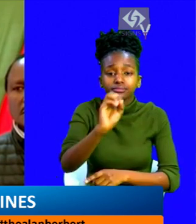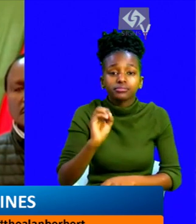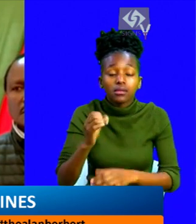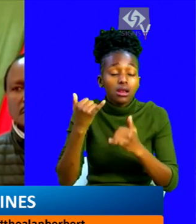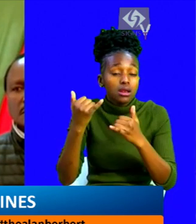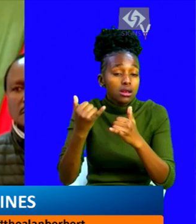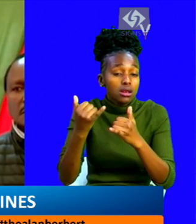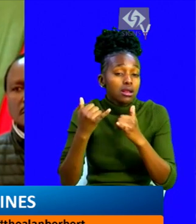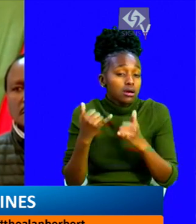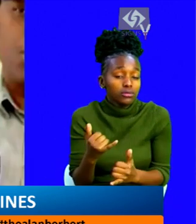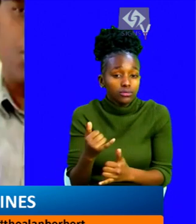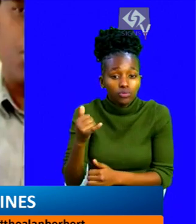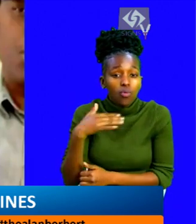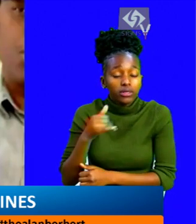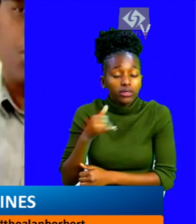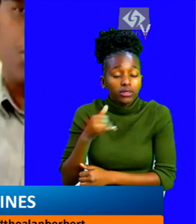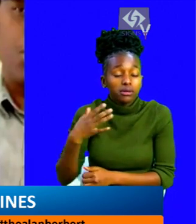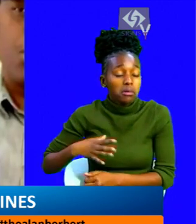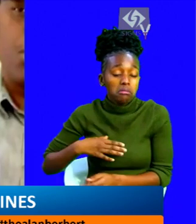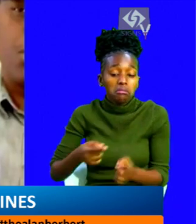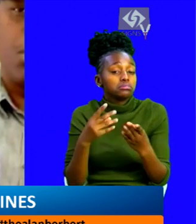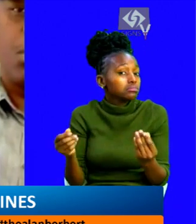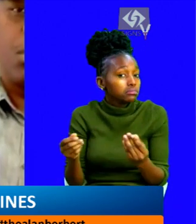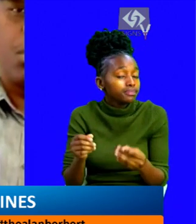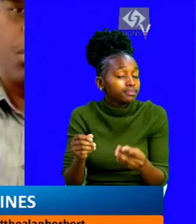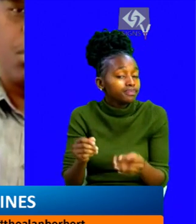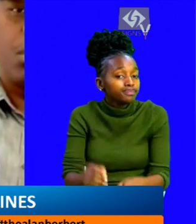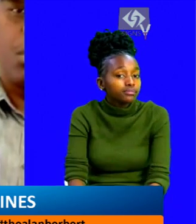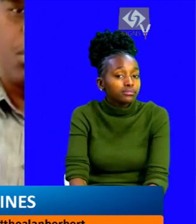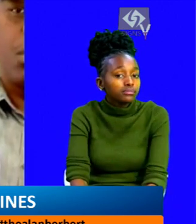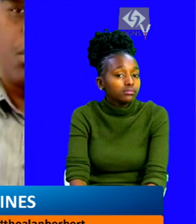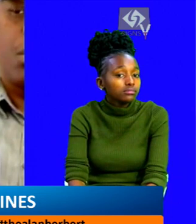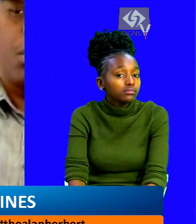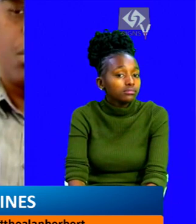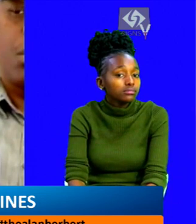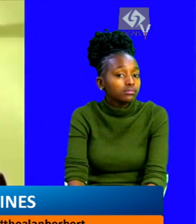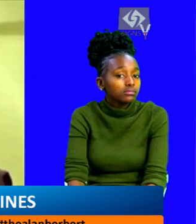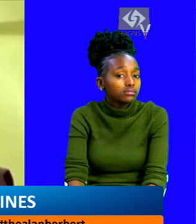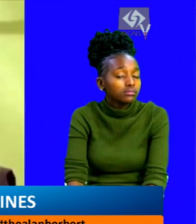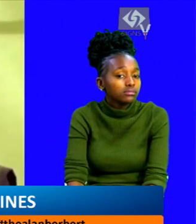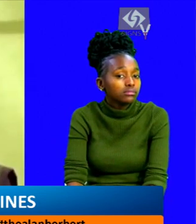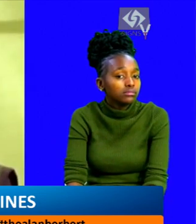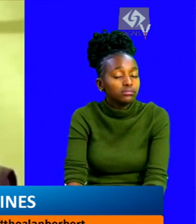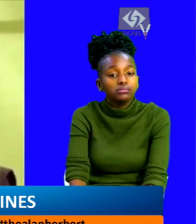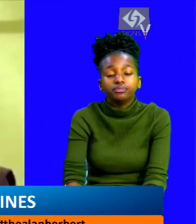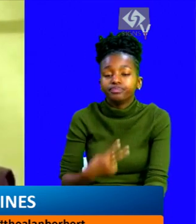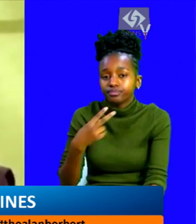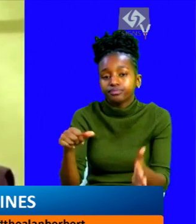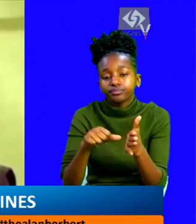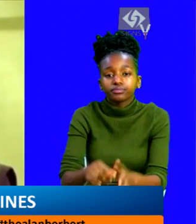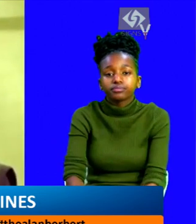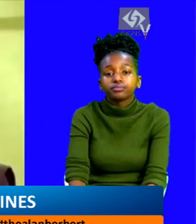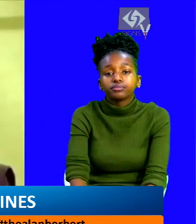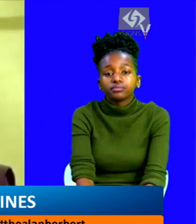loot property, to kill people, to burn buildings, to paralyze the